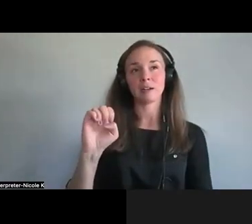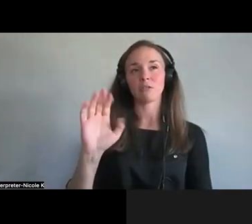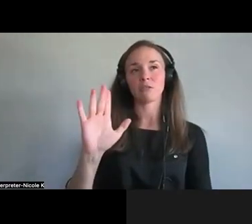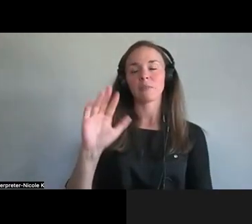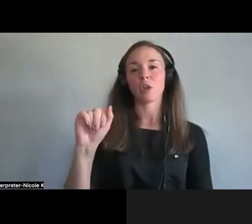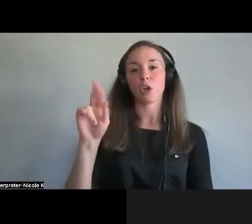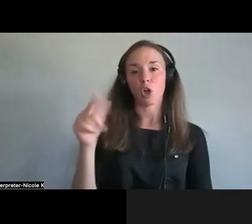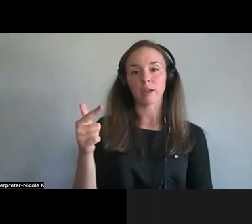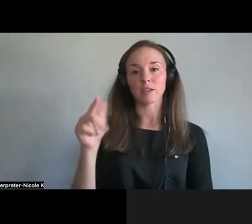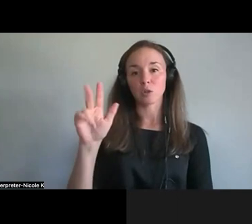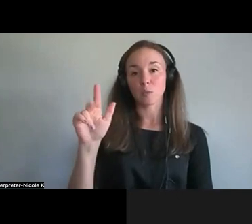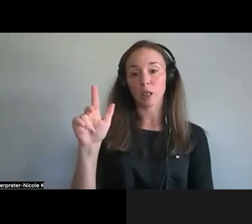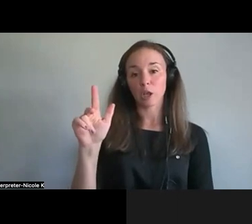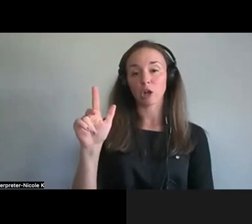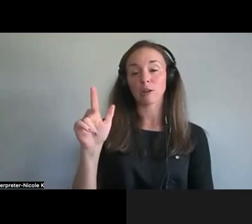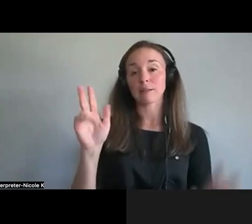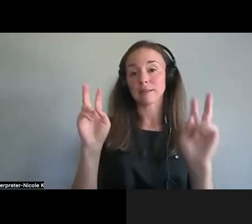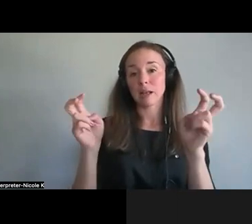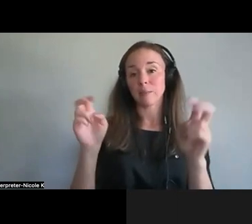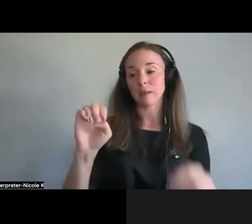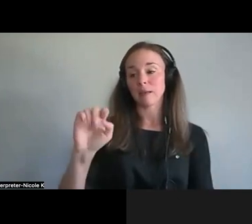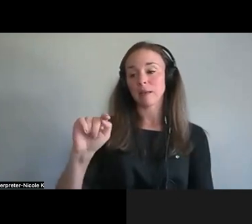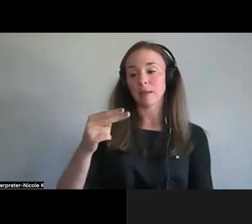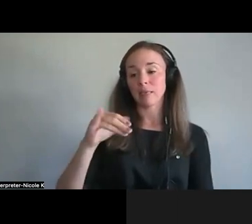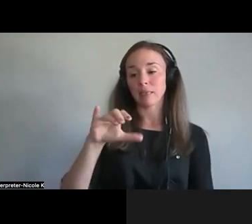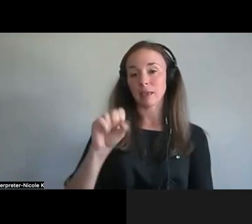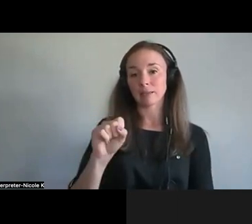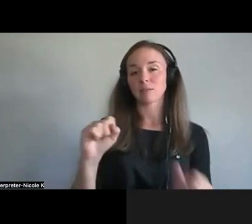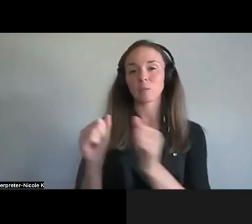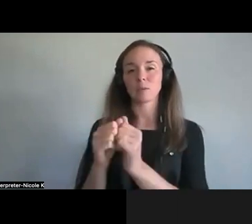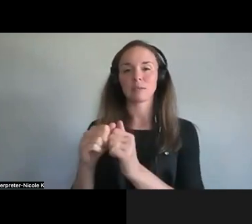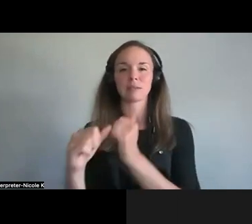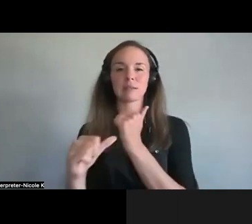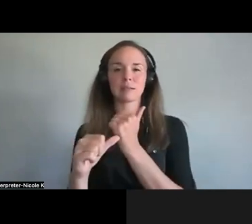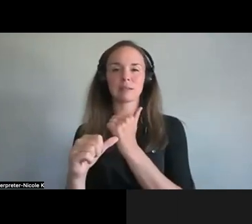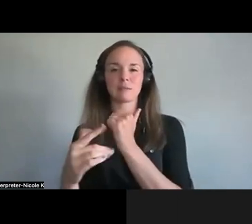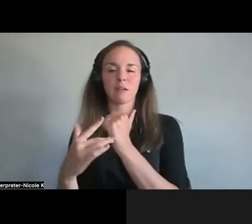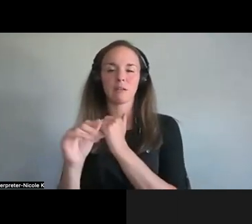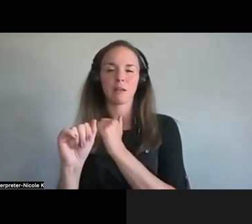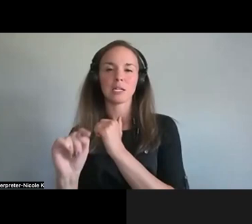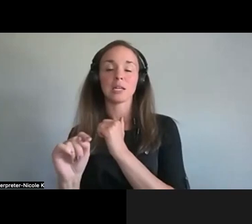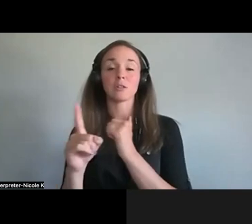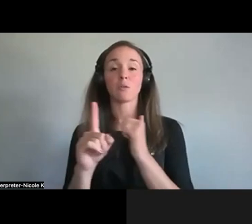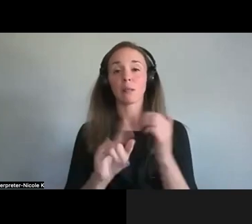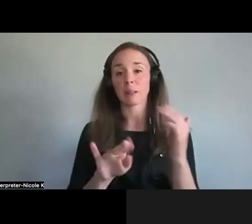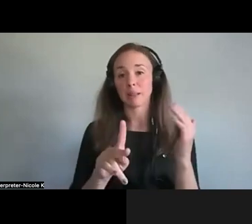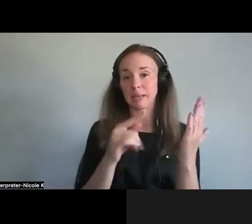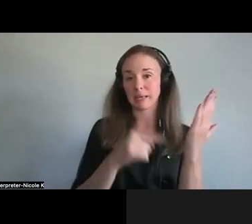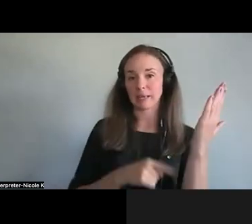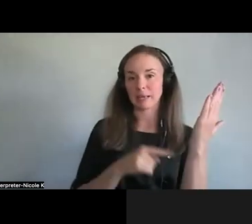and it is going to be on ethics and assistive technology. So there will be a link in the survey in case